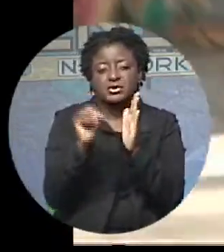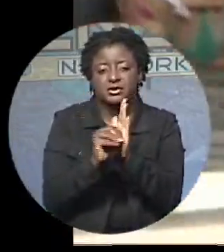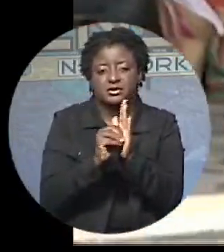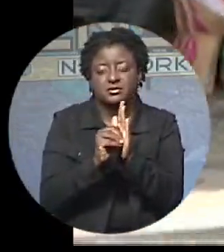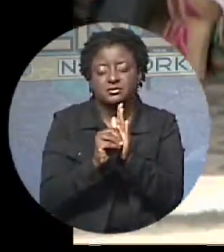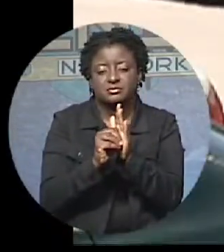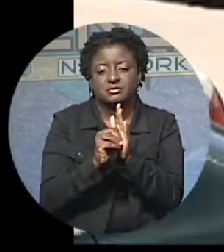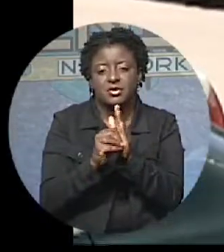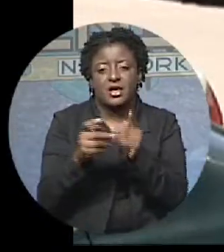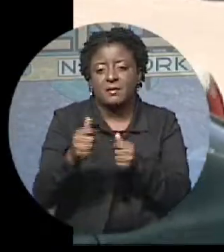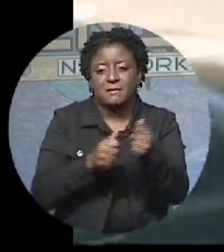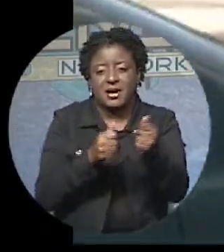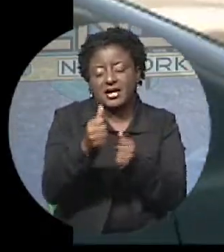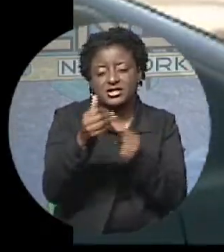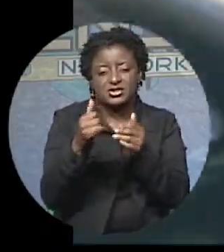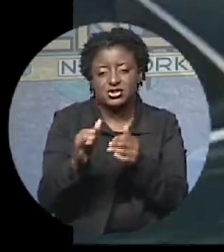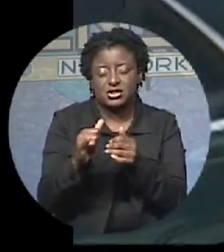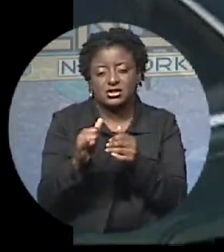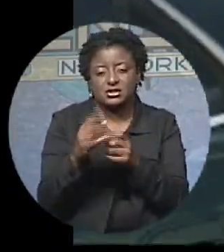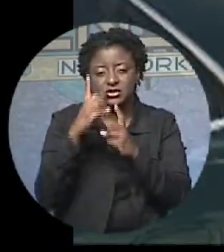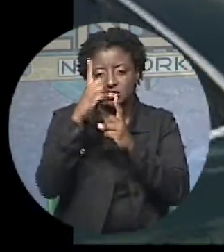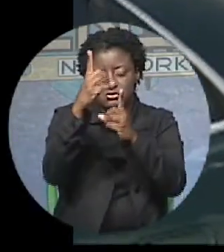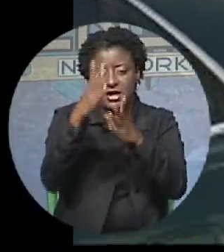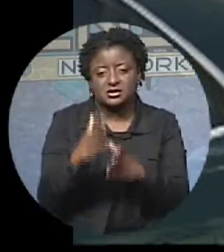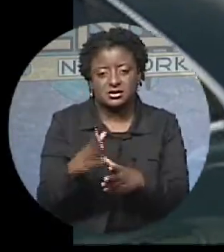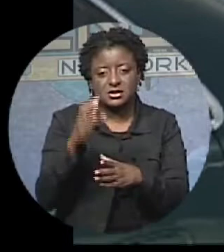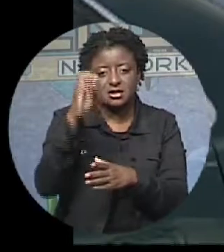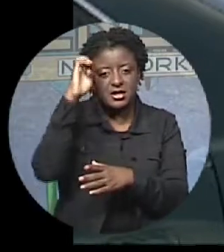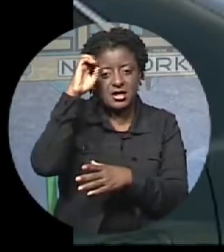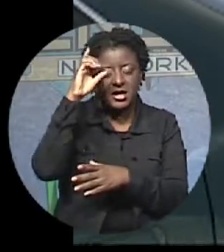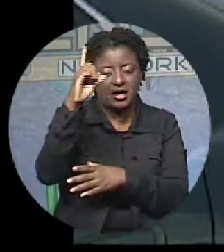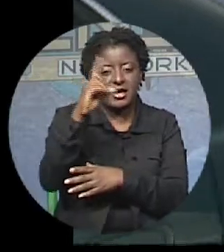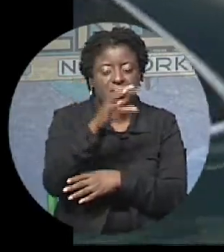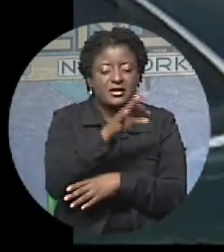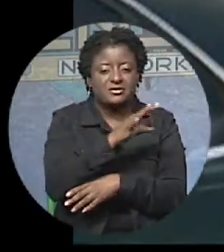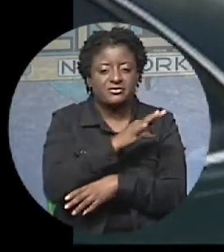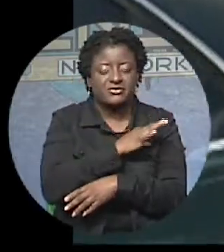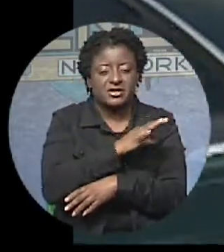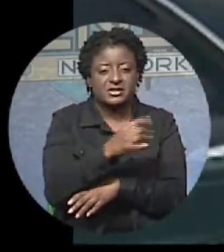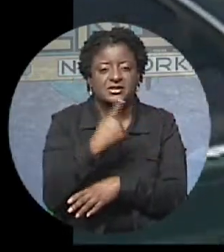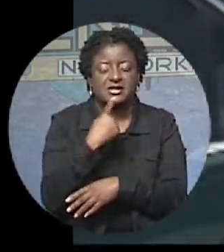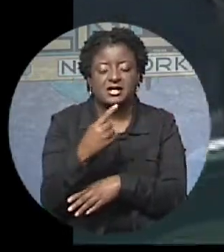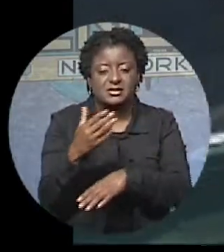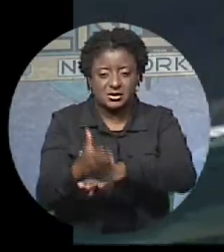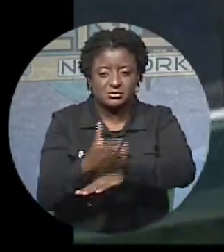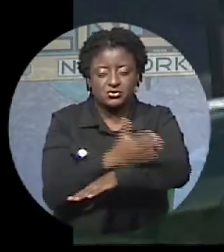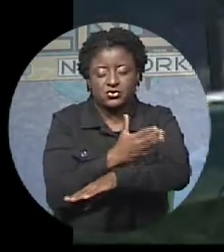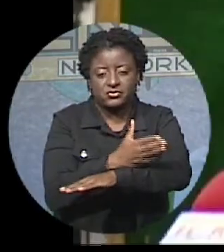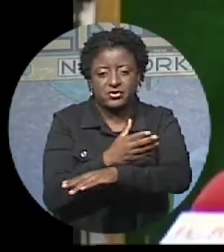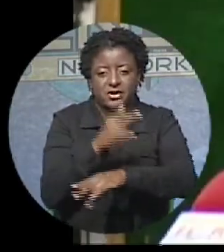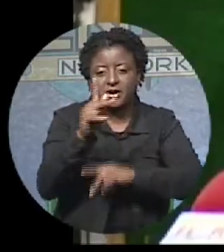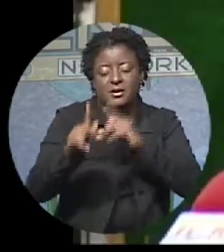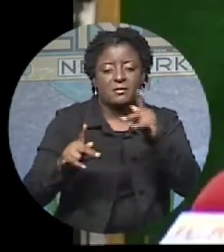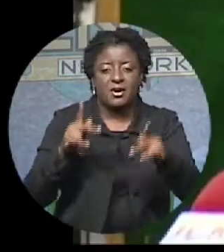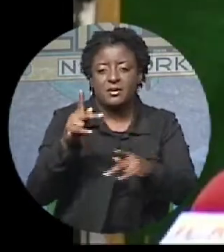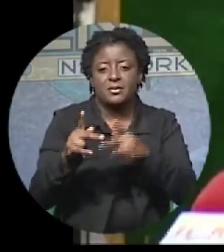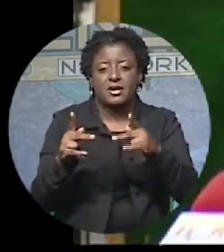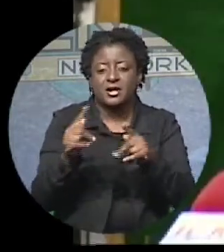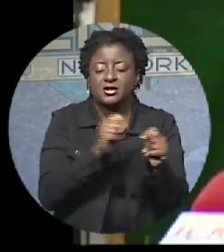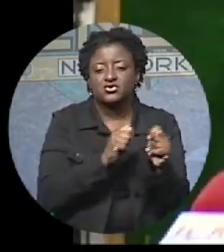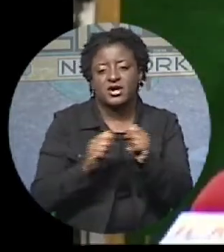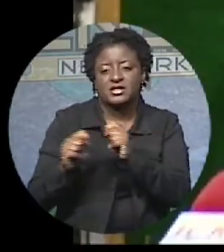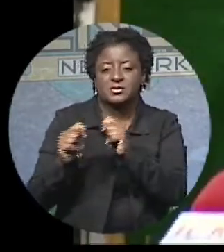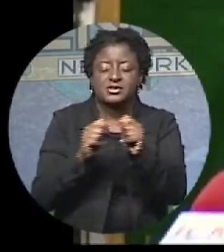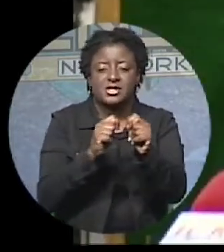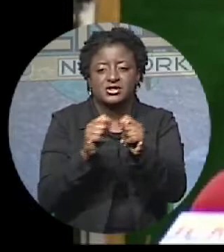zone. Managing Director of the DNP, Ed Fields, says improving public transportation is also on the to-do list. Plans are